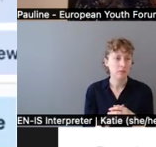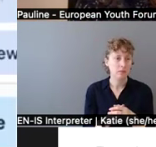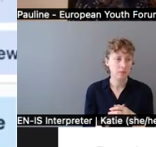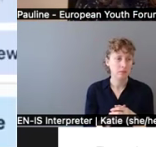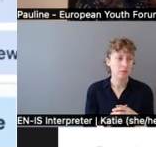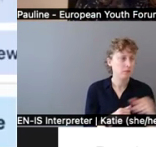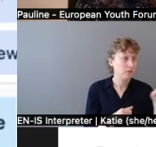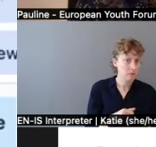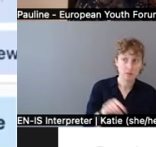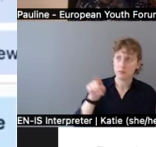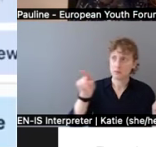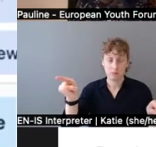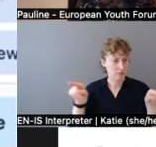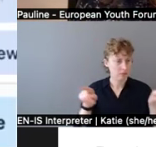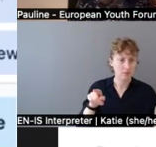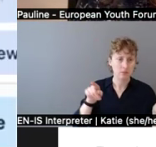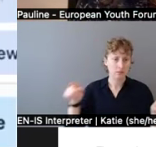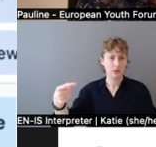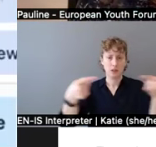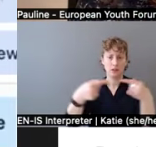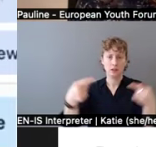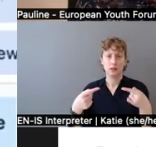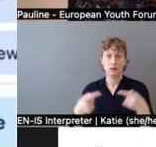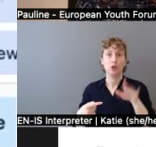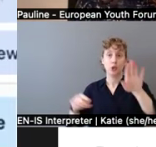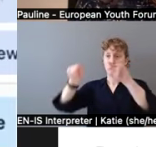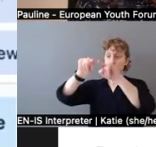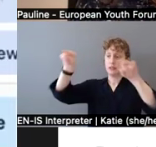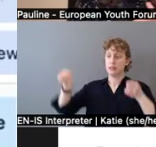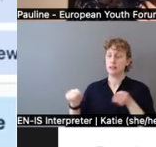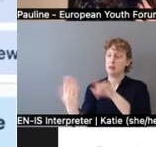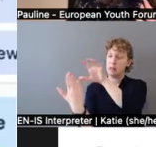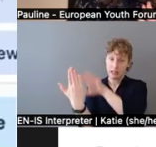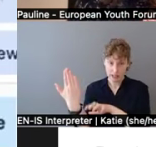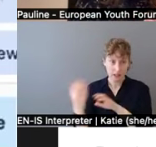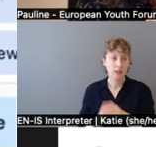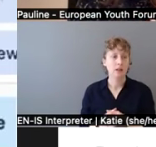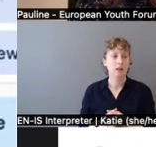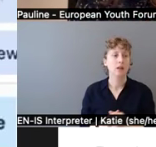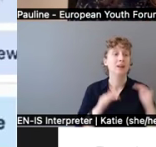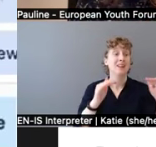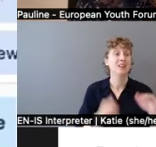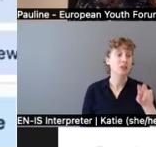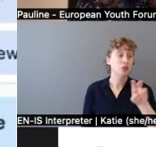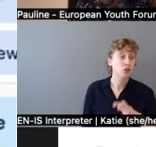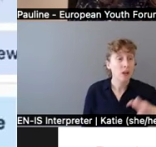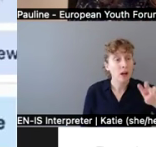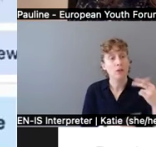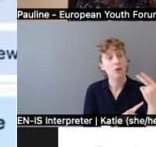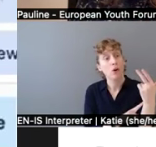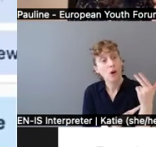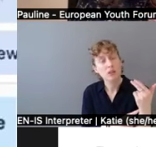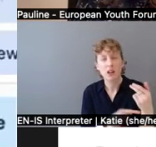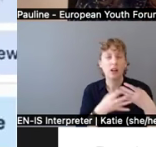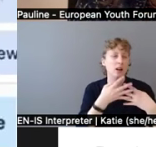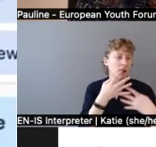to the narrative template. And then for travel, accommodation, subsistence, so this is what I was